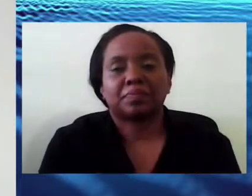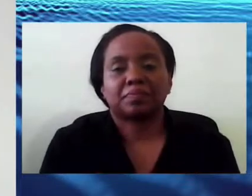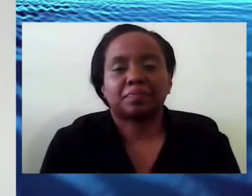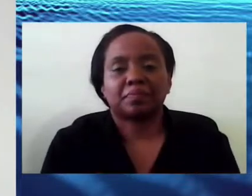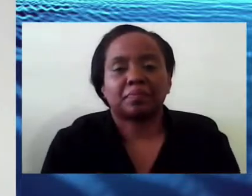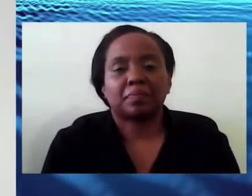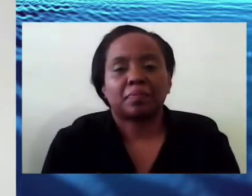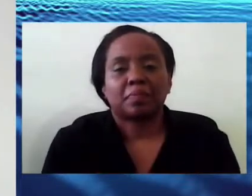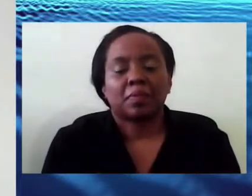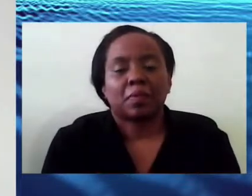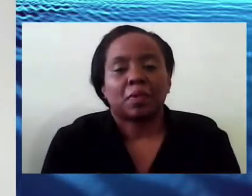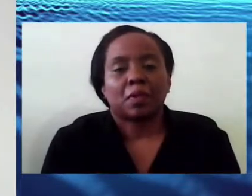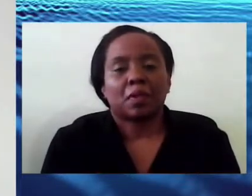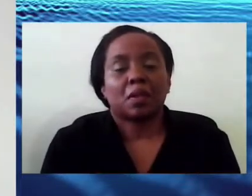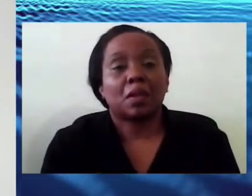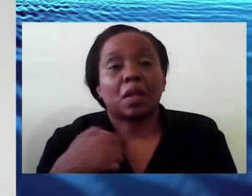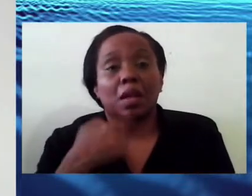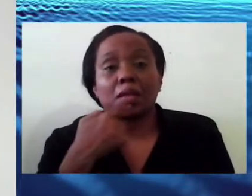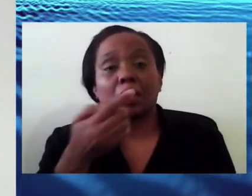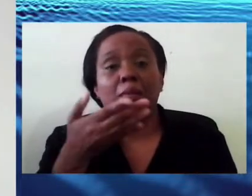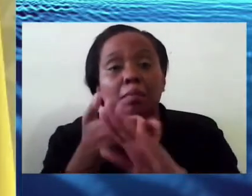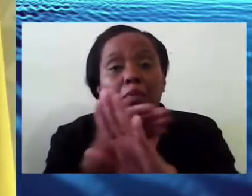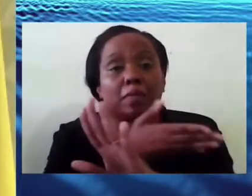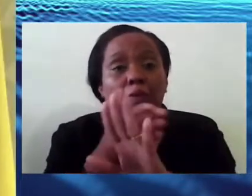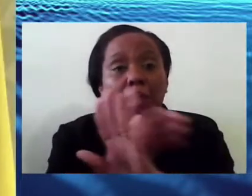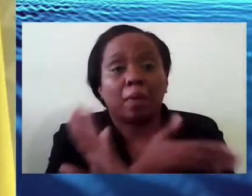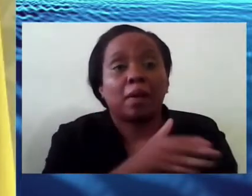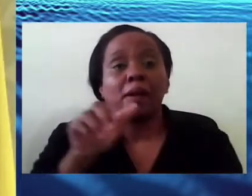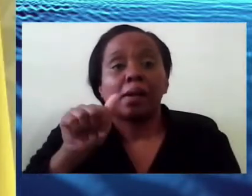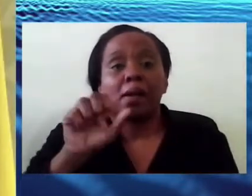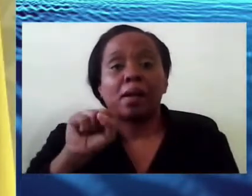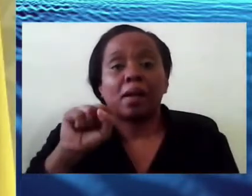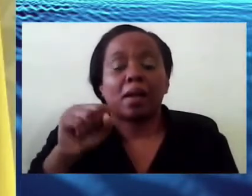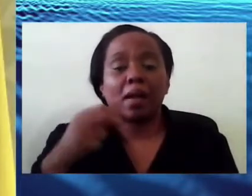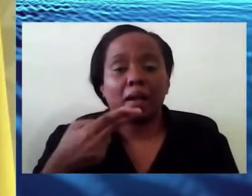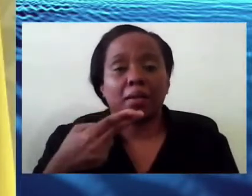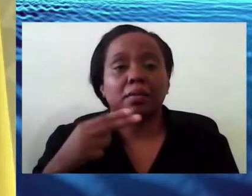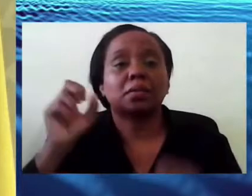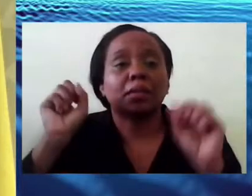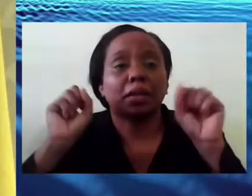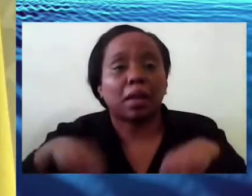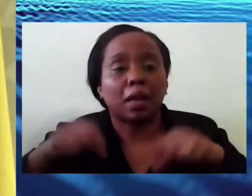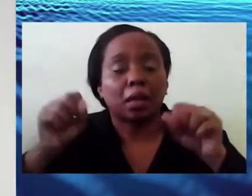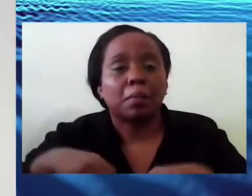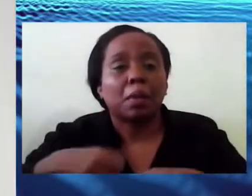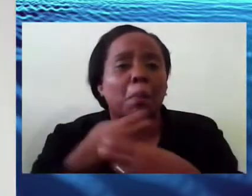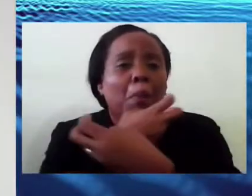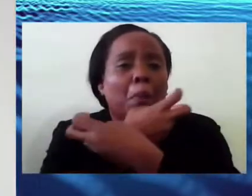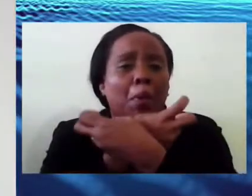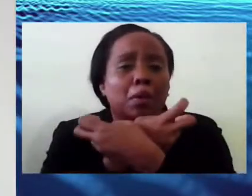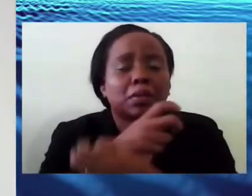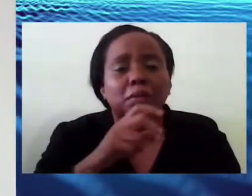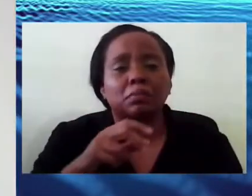sessions, the ash is potentially toxic. Not only toxic, but it can cause other problems as well